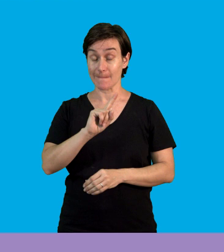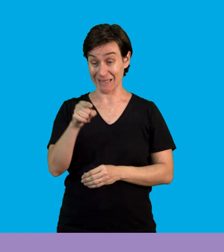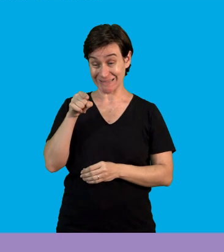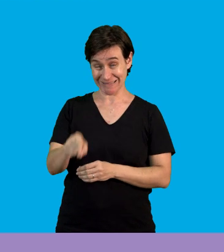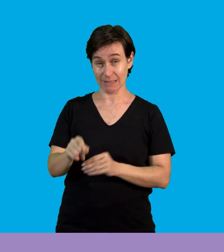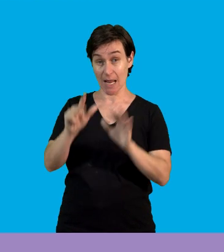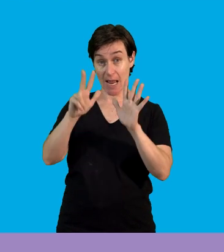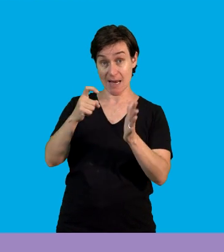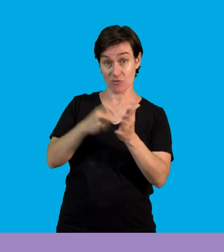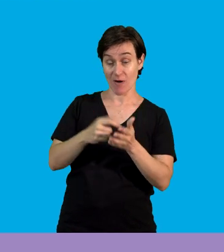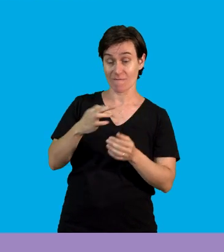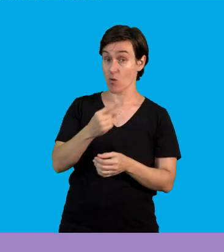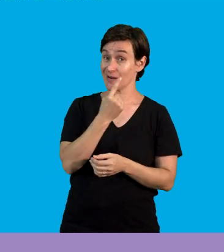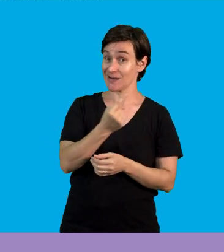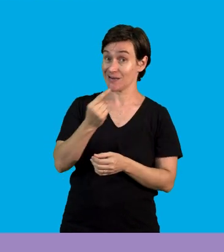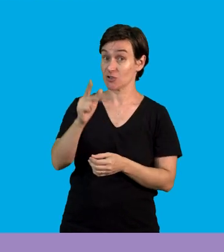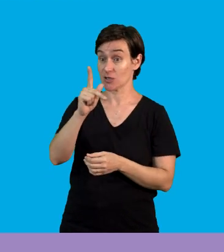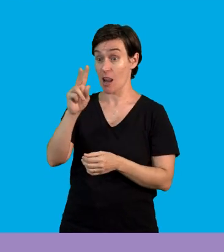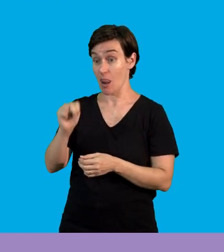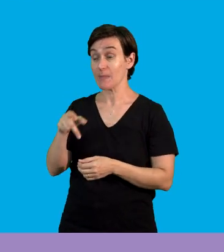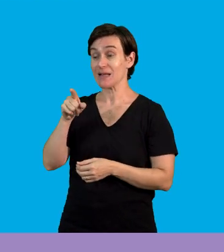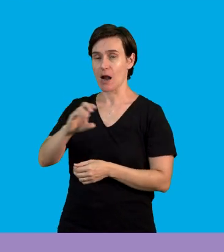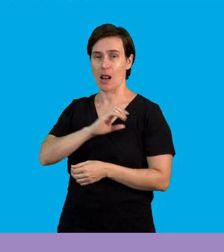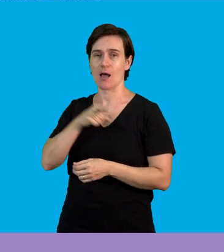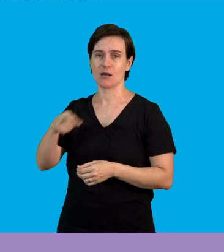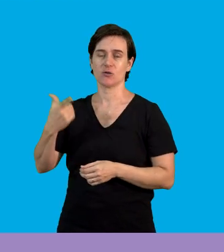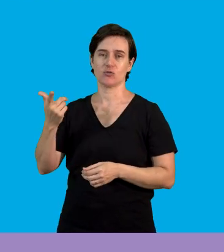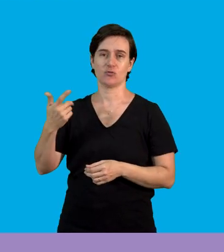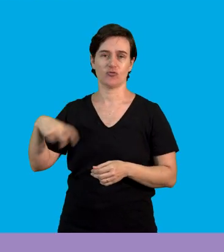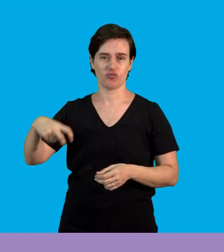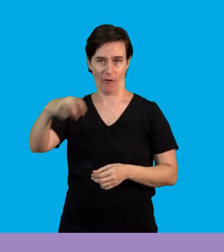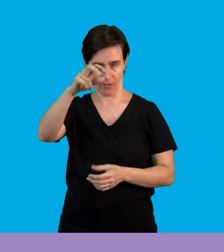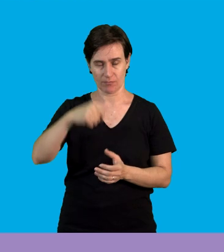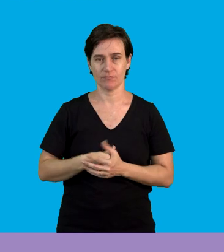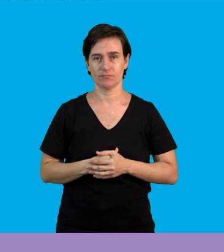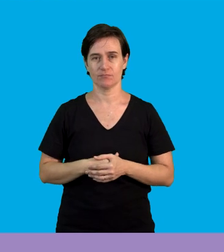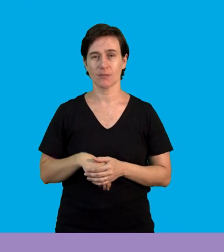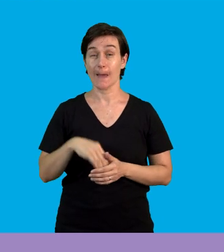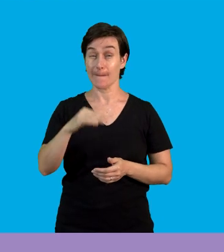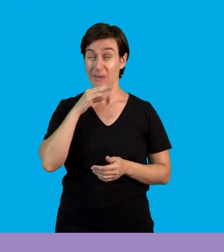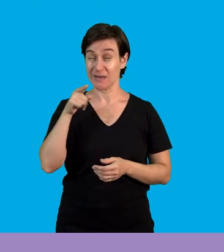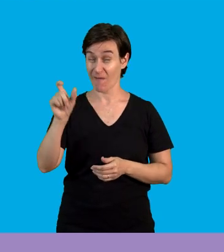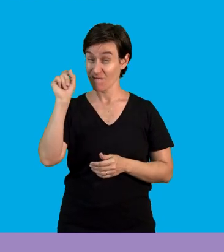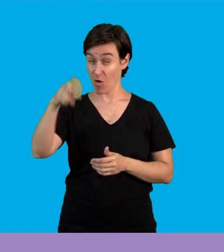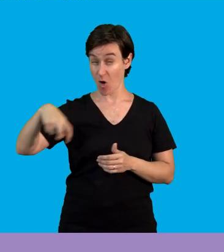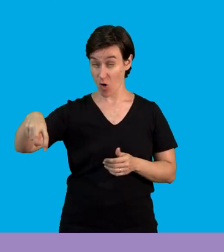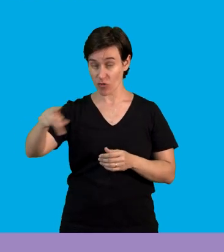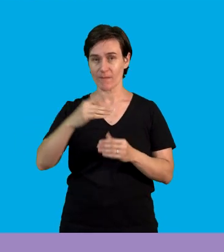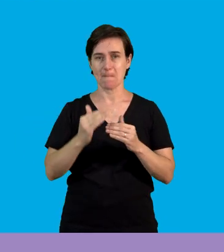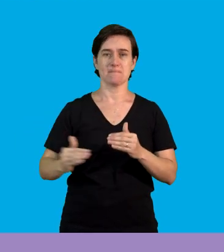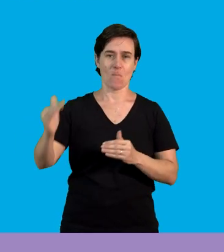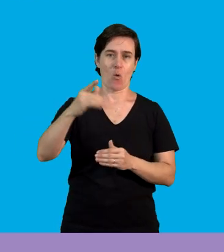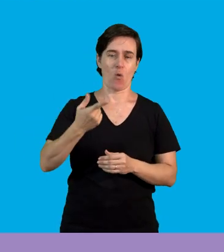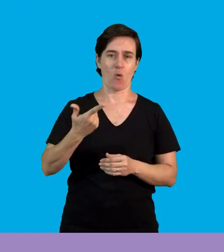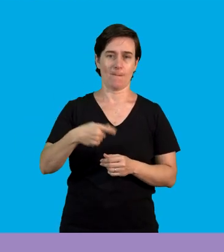is also 8 rand per kilometer, which means as you travel, that money is going to be increased based on the kilometers